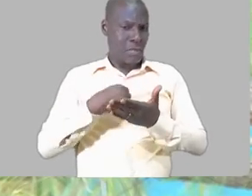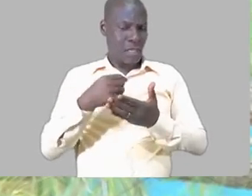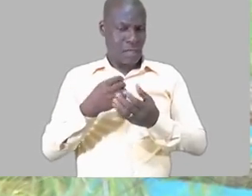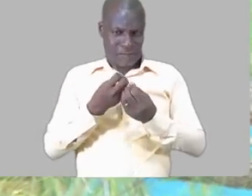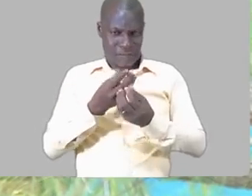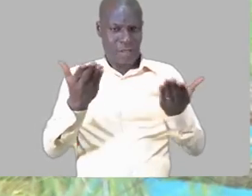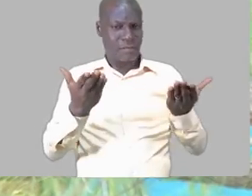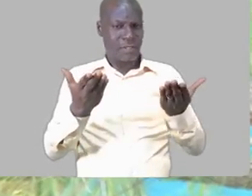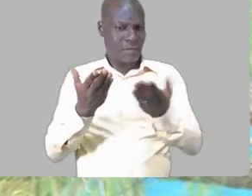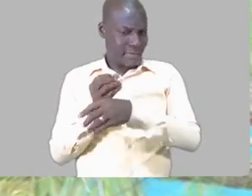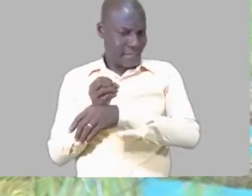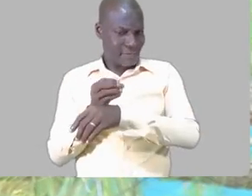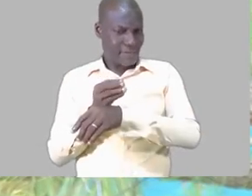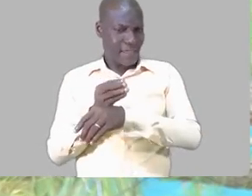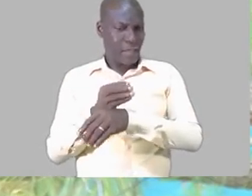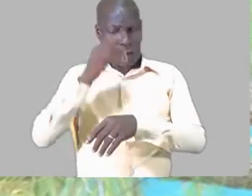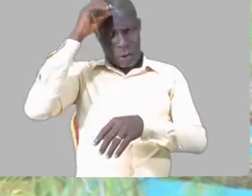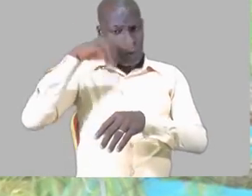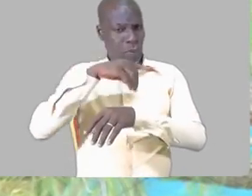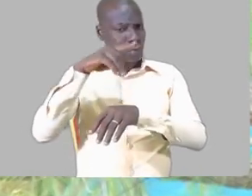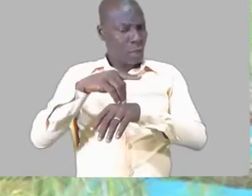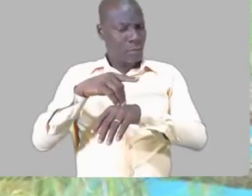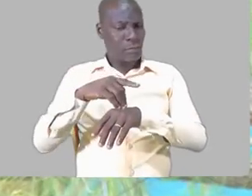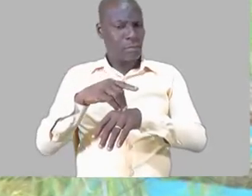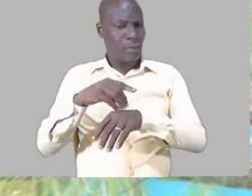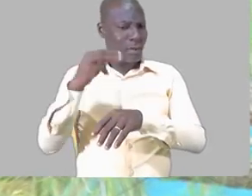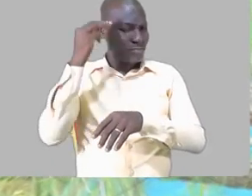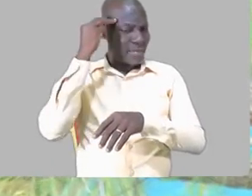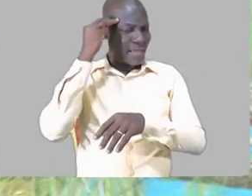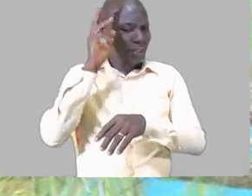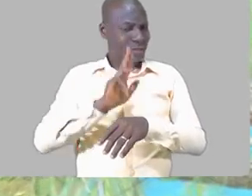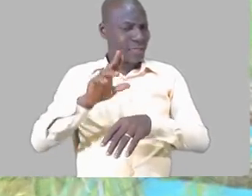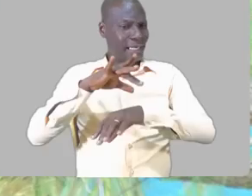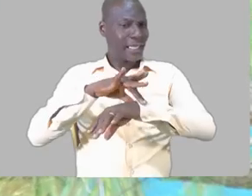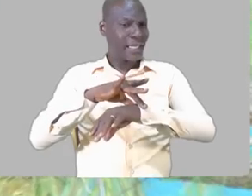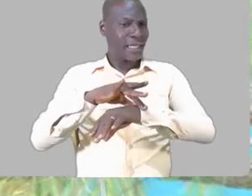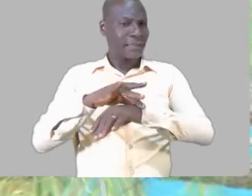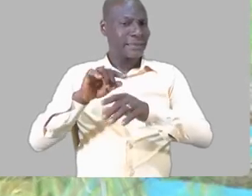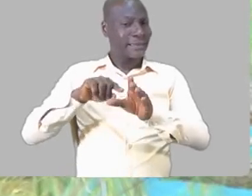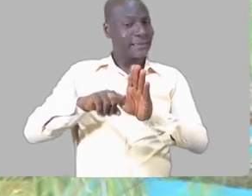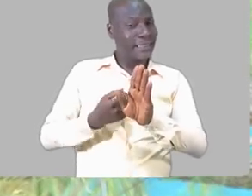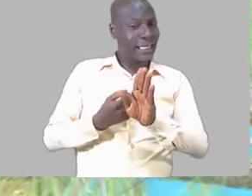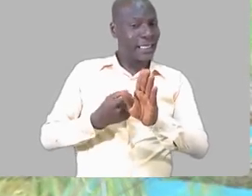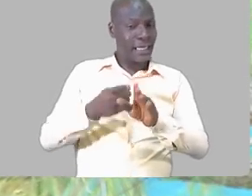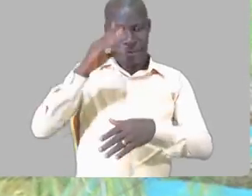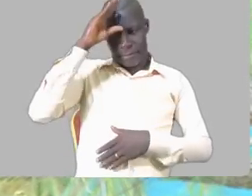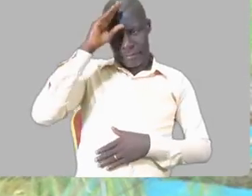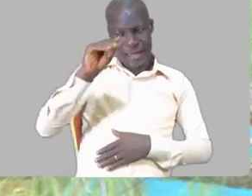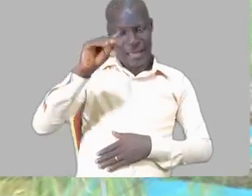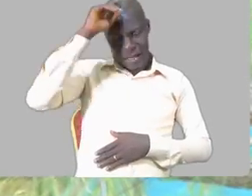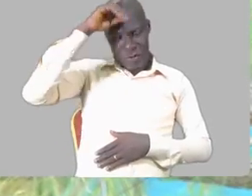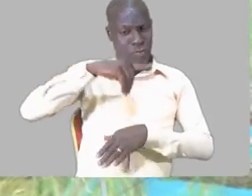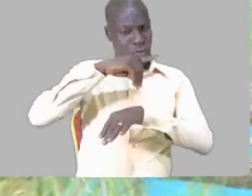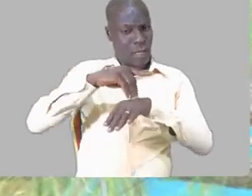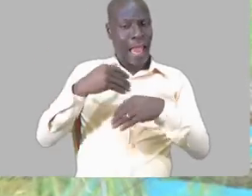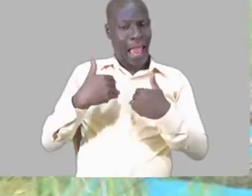so say, Nyansa, I did bo obra, I was a assassin, so no. A chassis, a free unipanim, dear, or